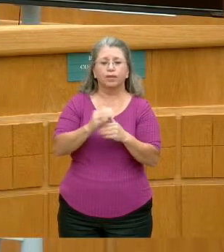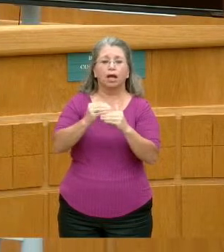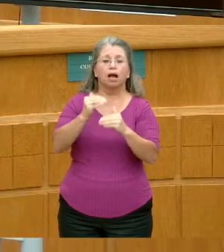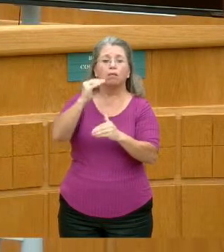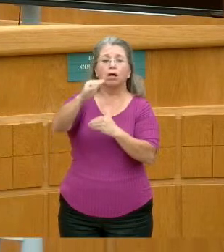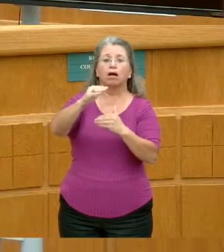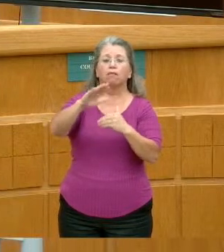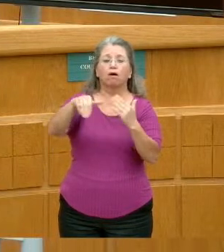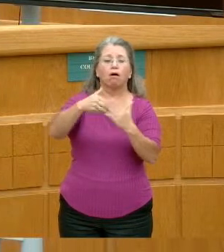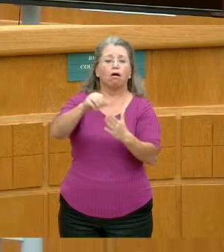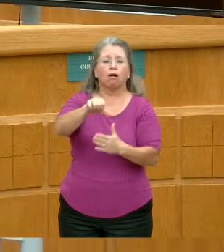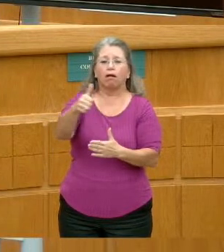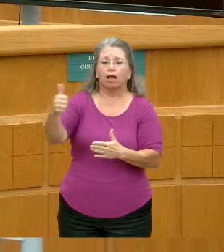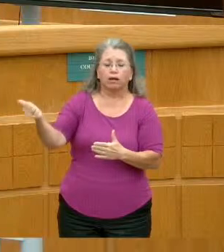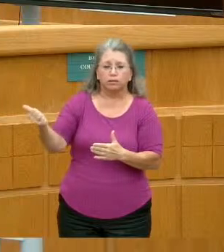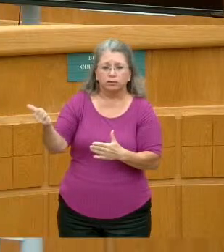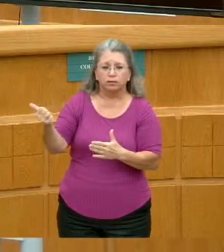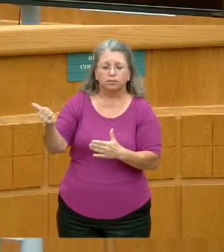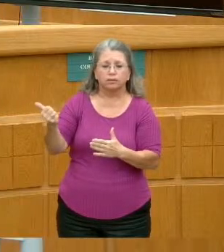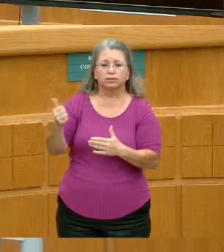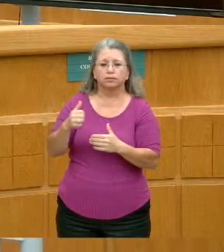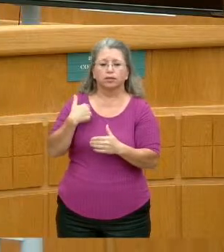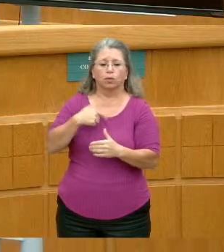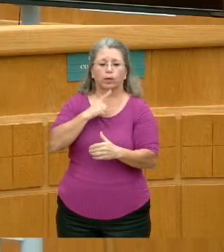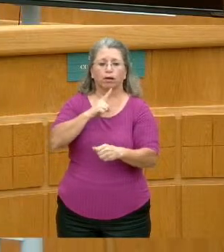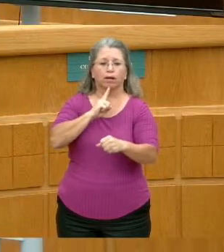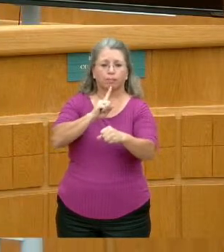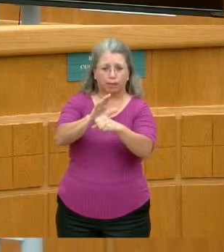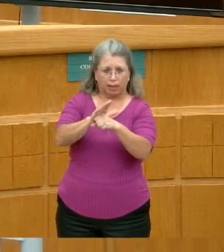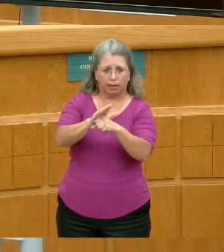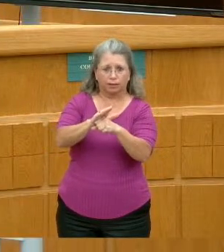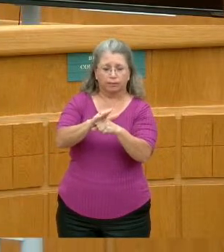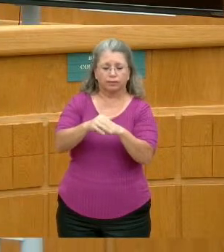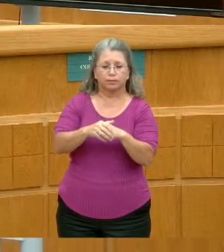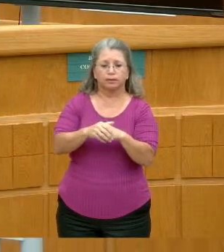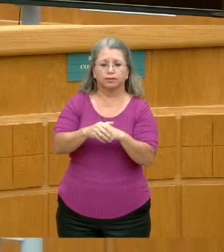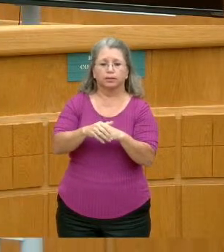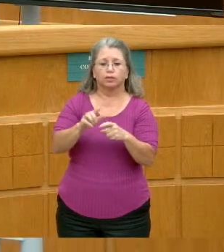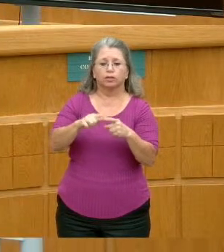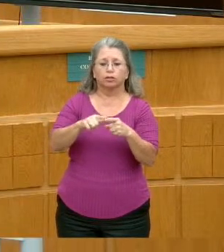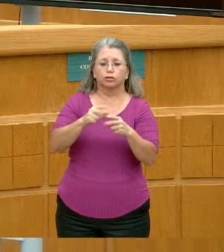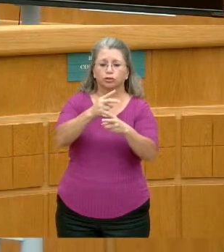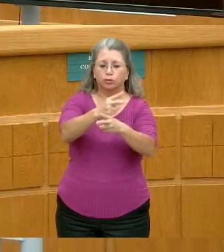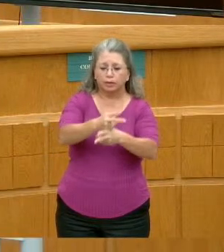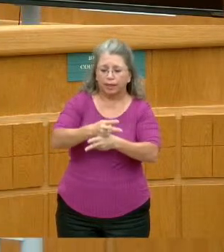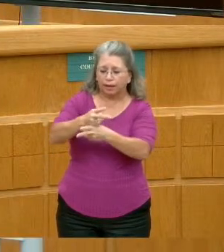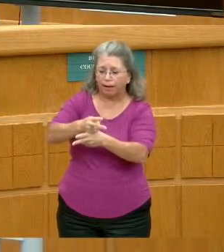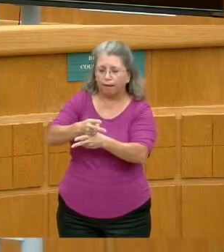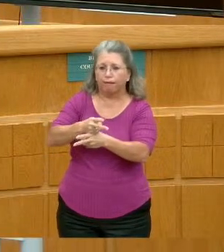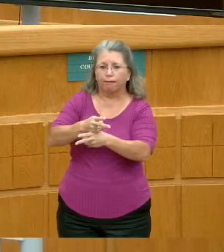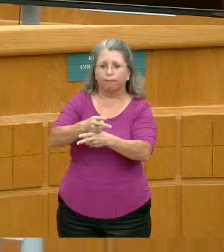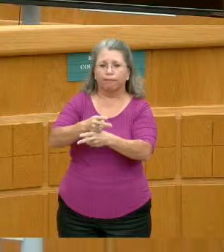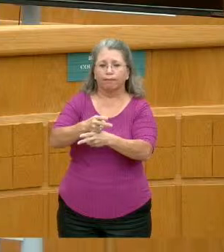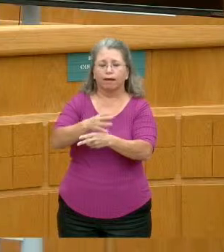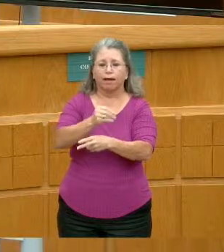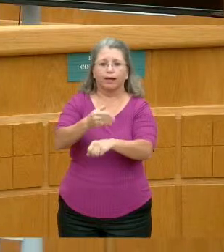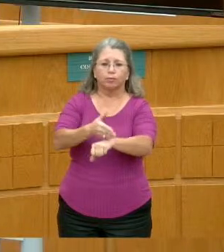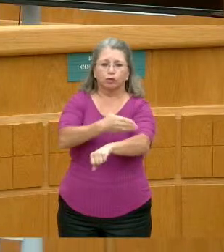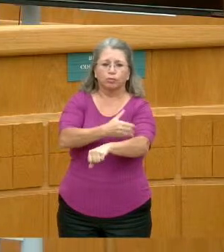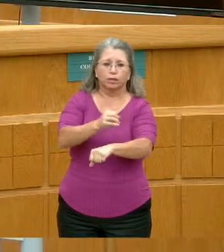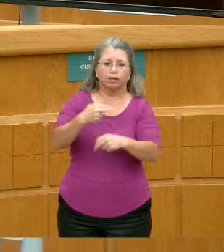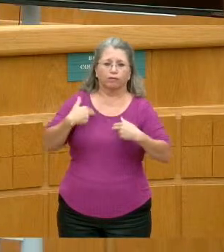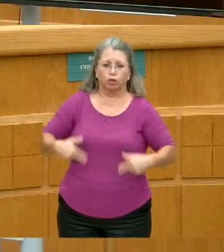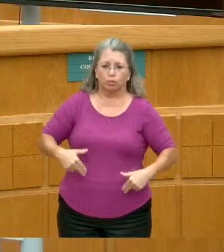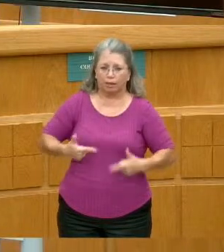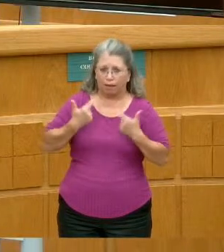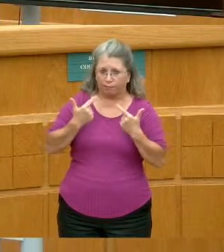all else, we are committed to the care and improvement of human life. Our nurses